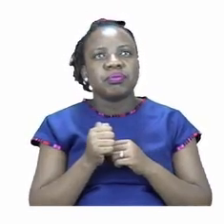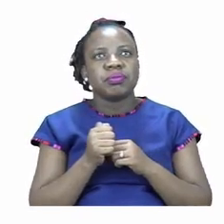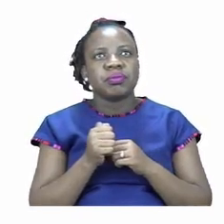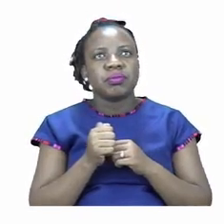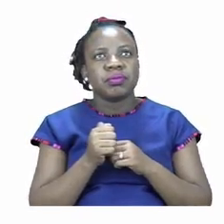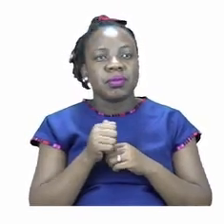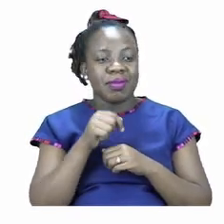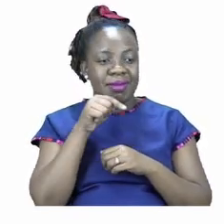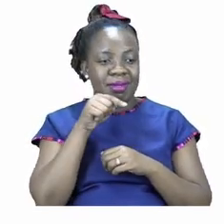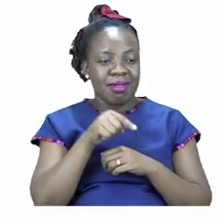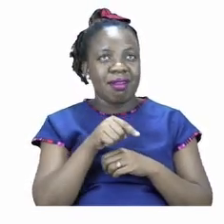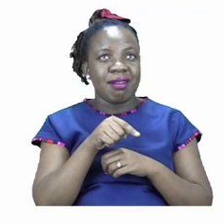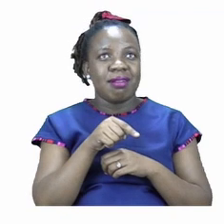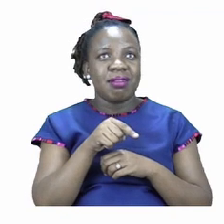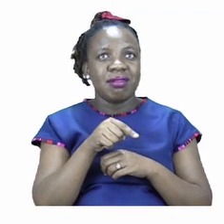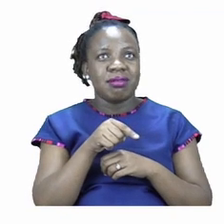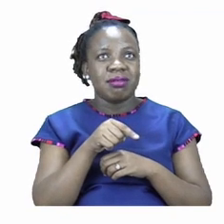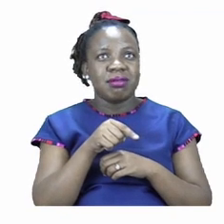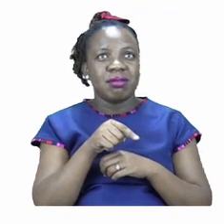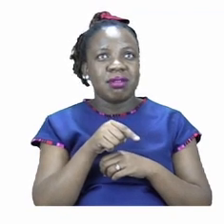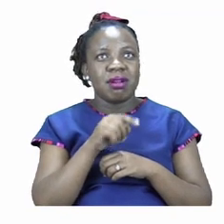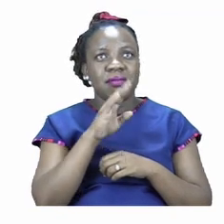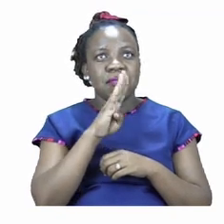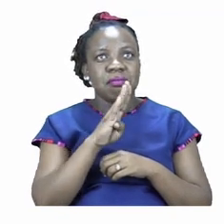is boba tea.